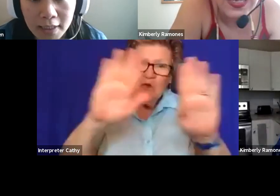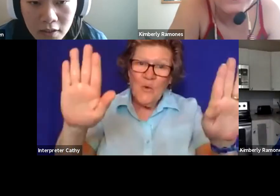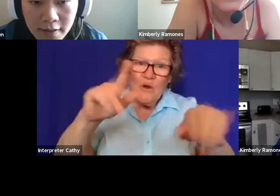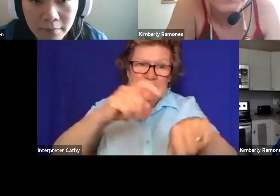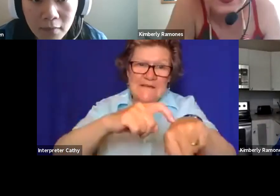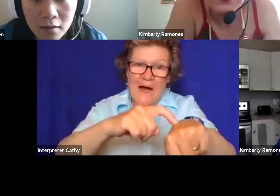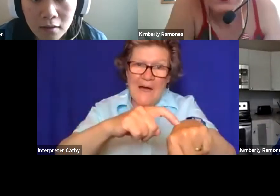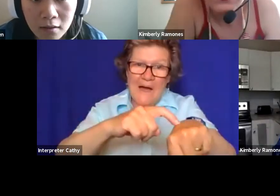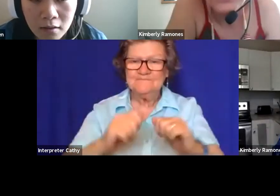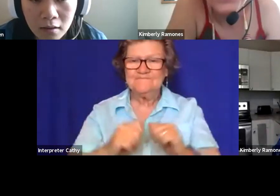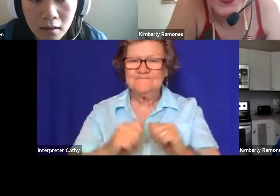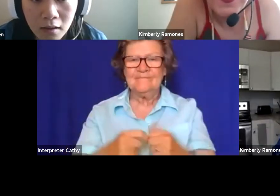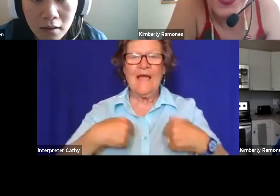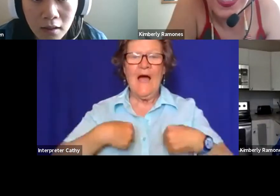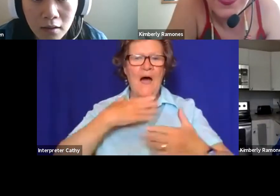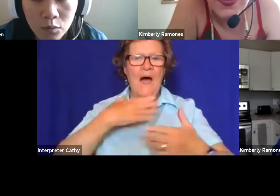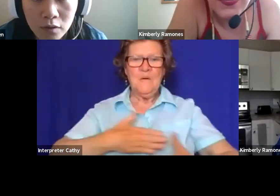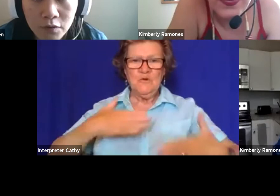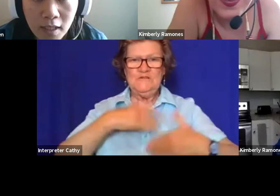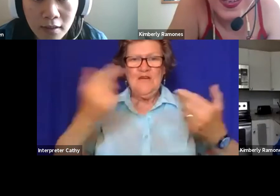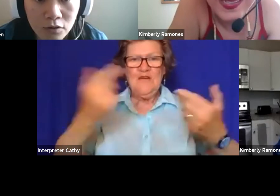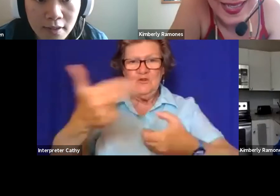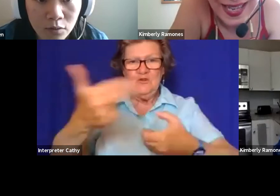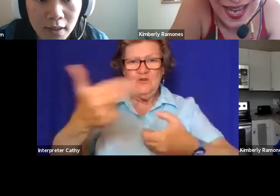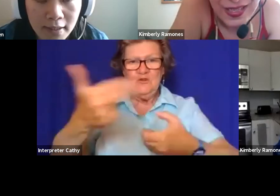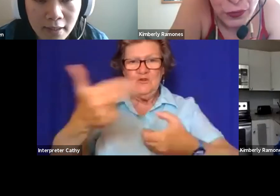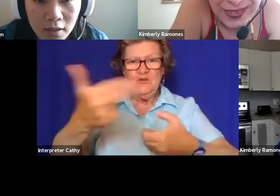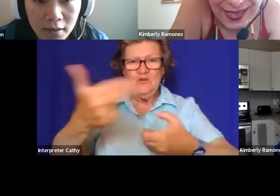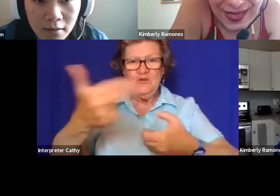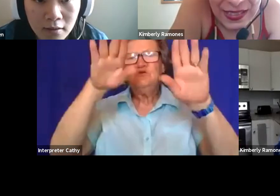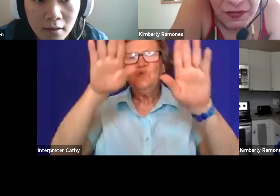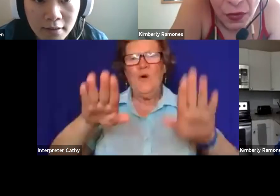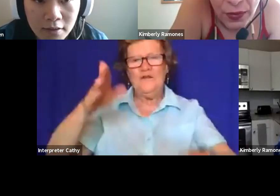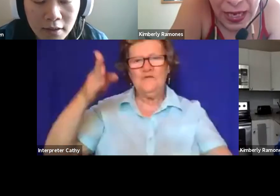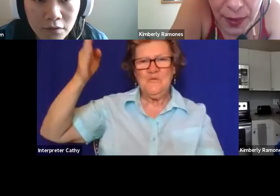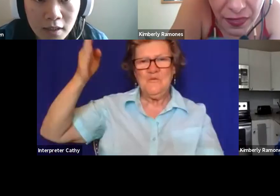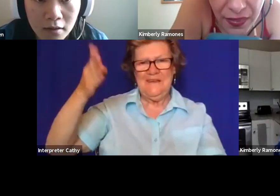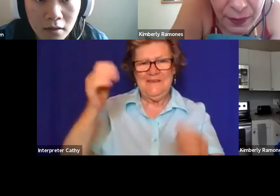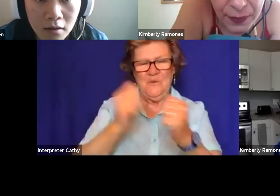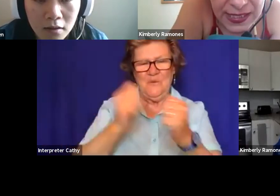I appreciate you being here today, and it was a pleasure presenting to you all.